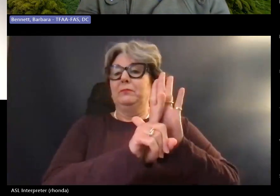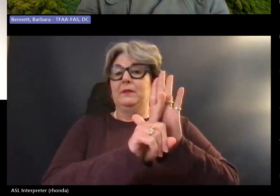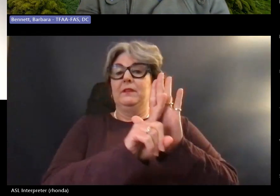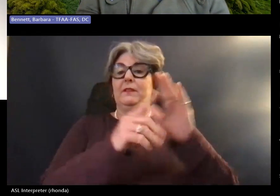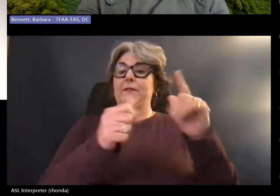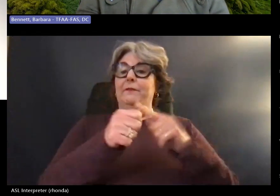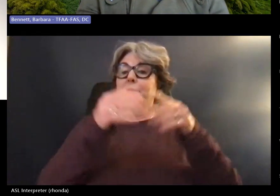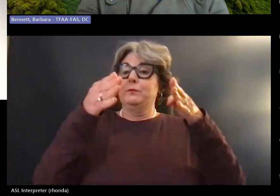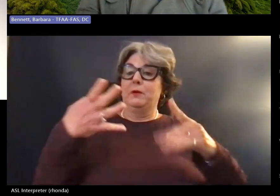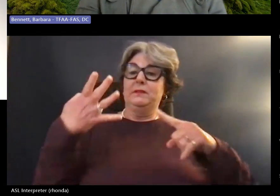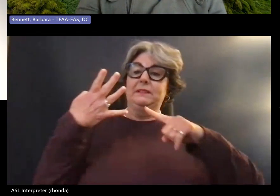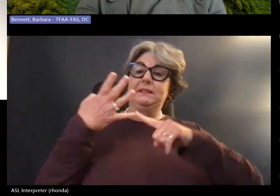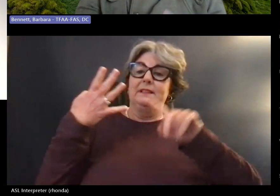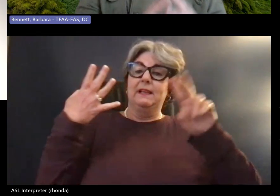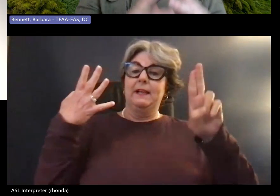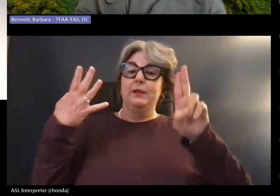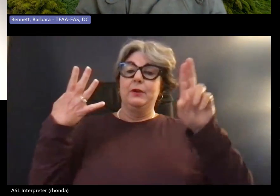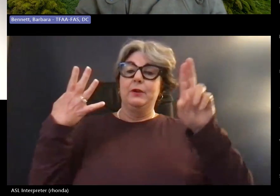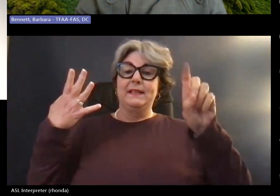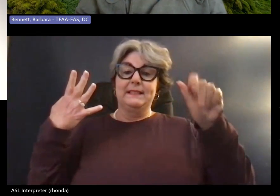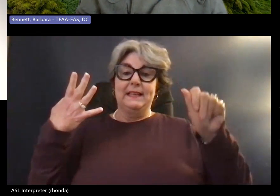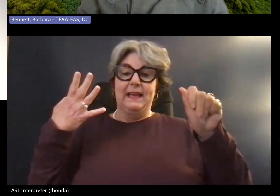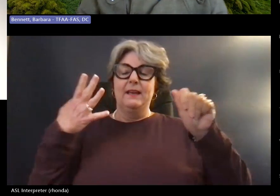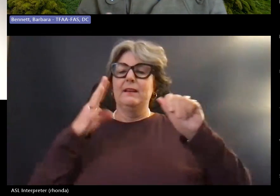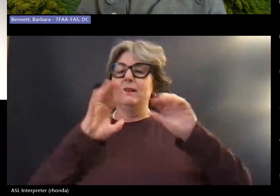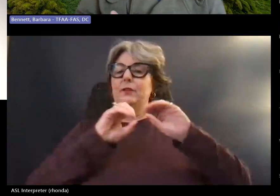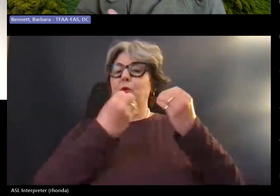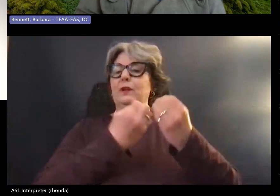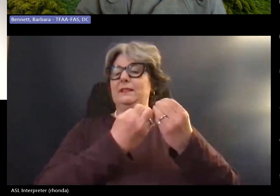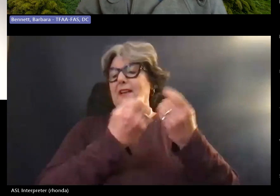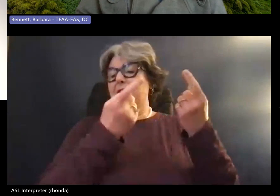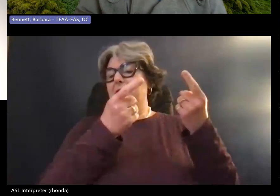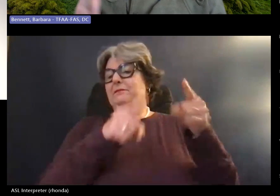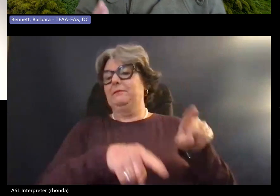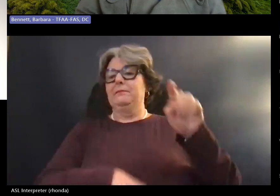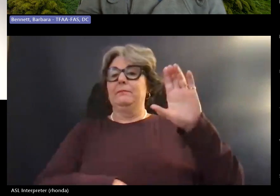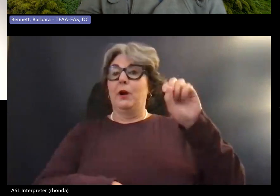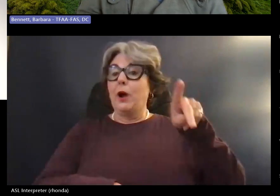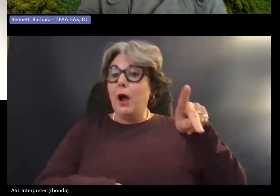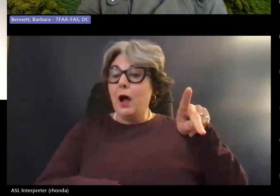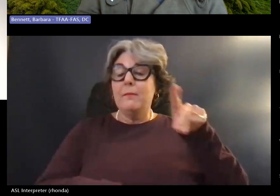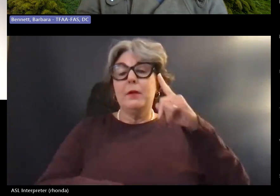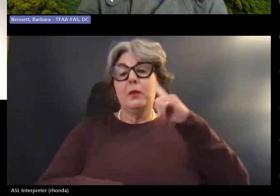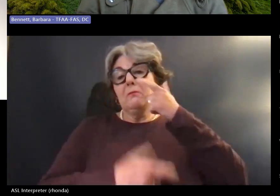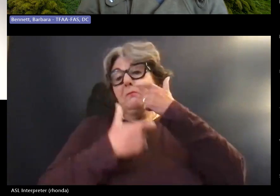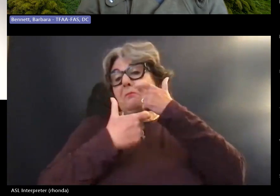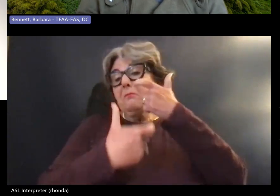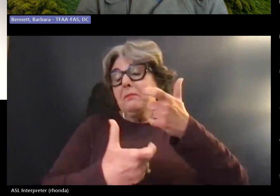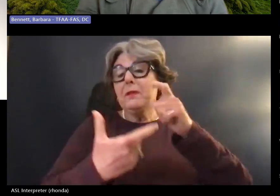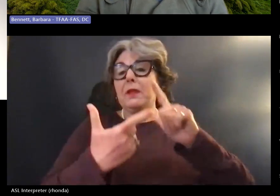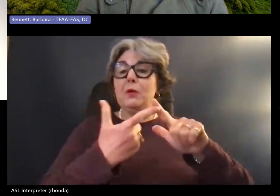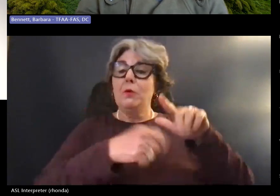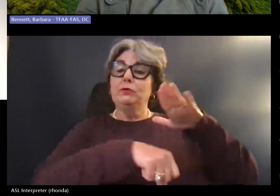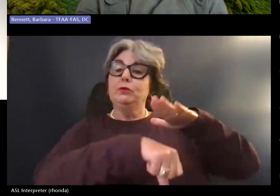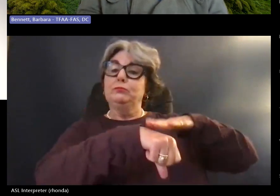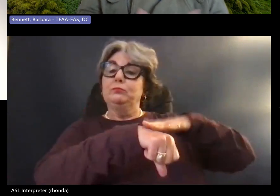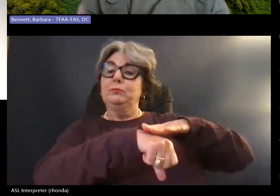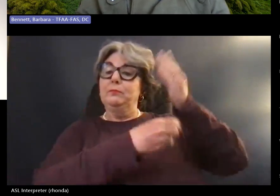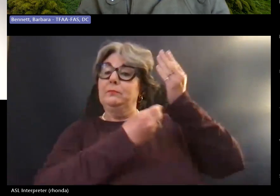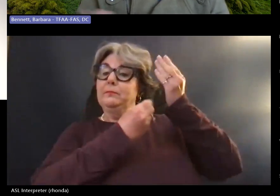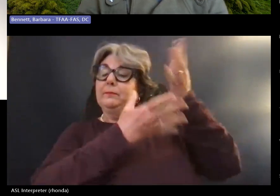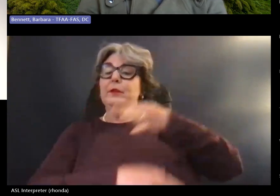for USDA for COP. So if you hear of an event that you think might be interesting, you want to flag it for her, you're